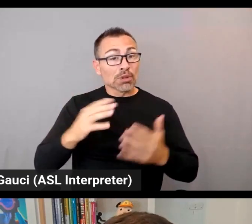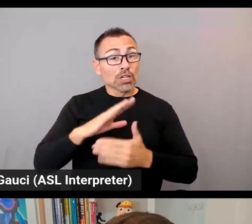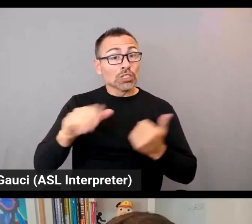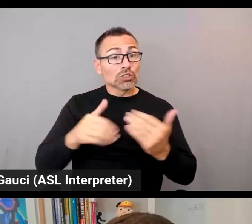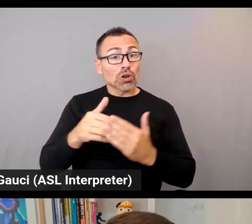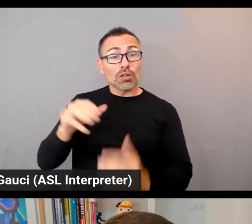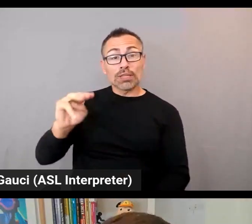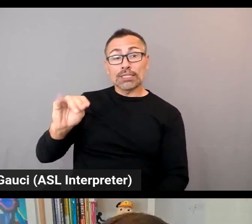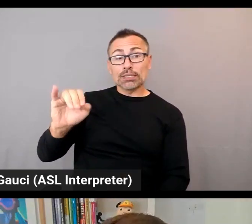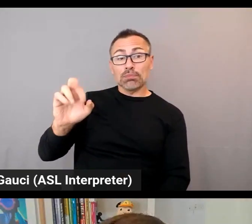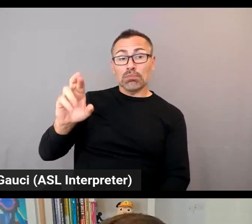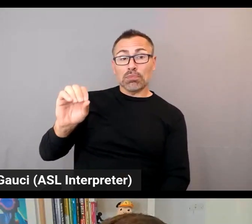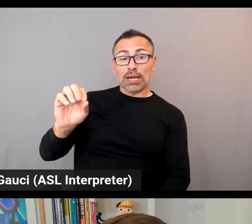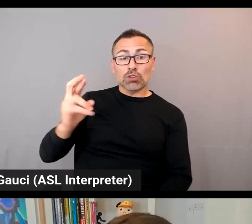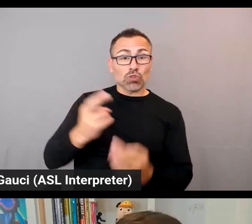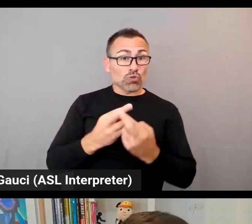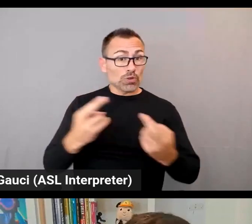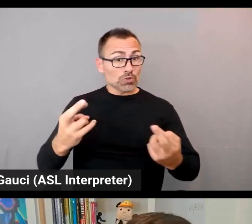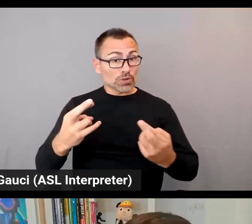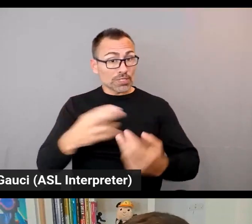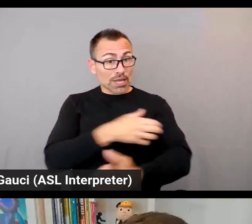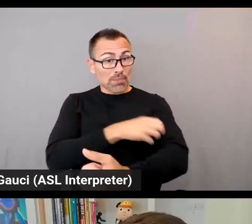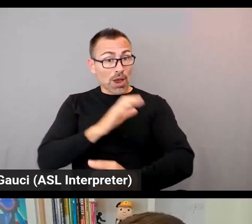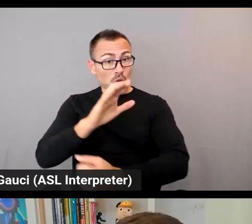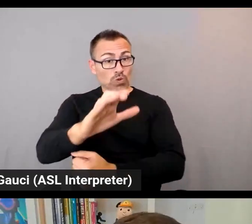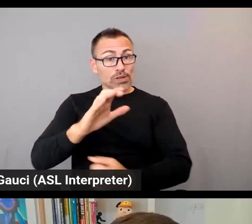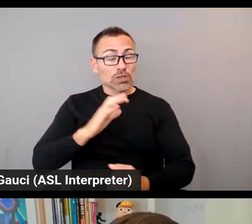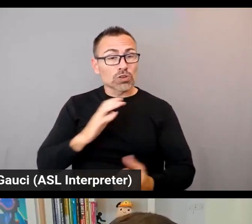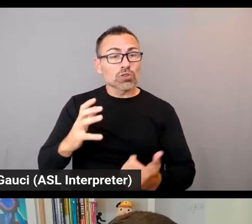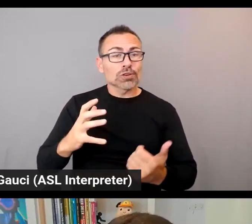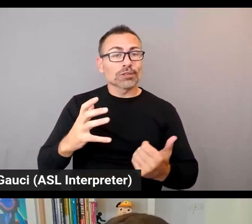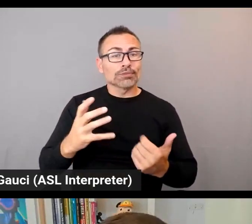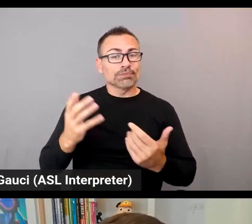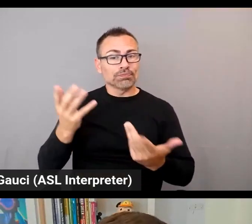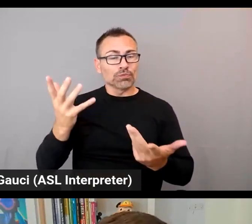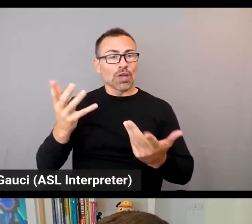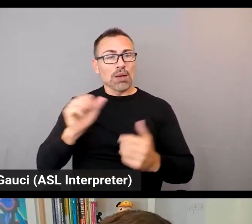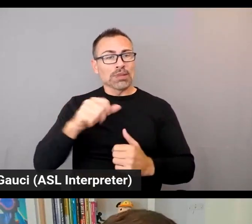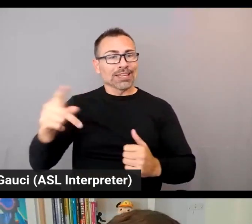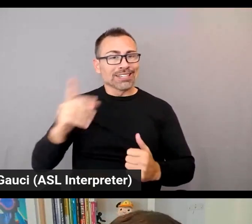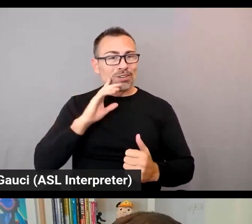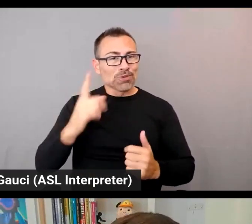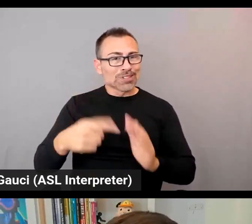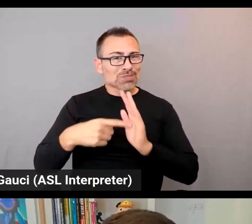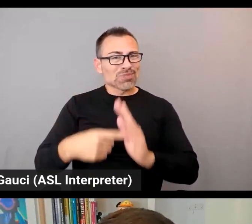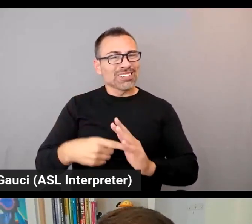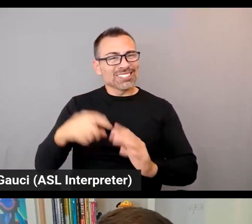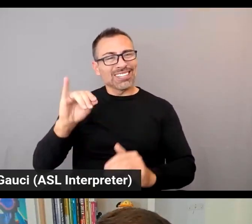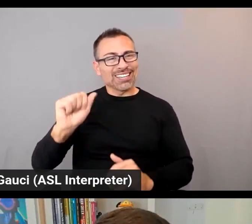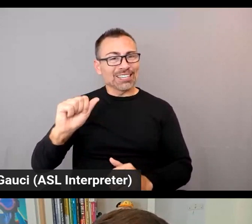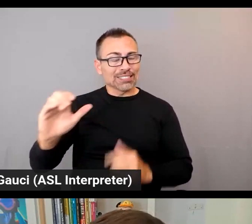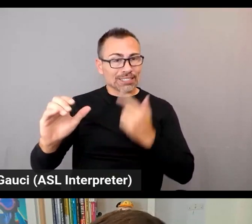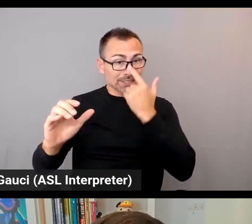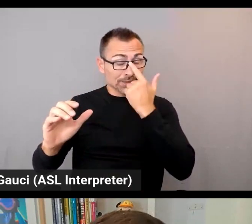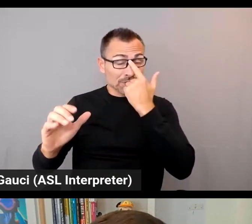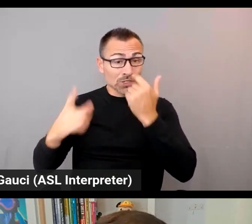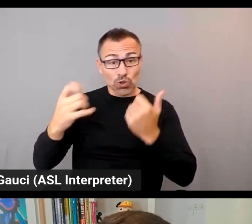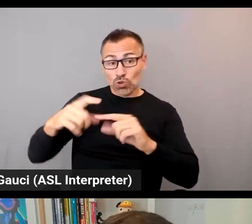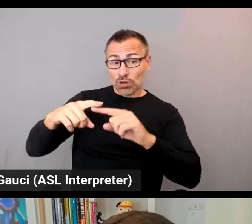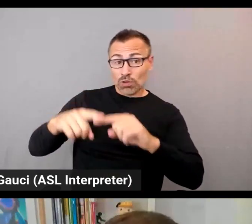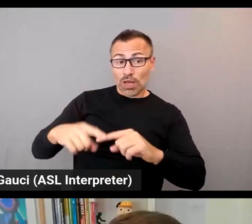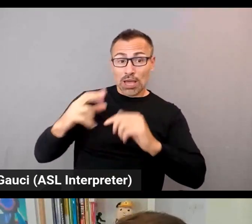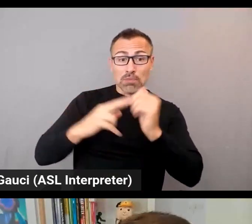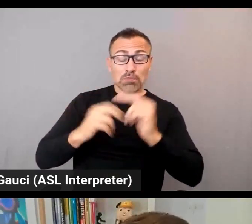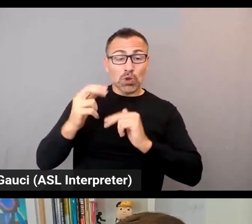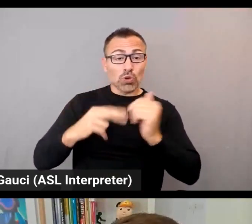your application that just happen to be expressed in an infrastructure as code format so that you can reliably and repeatably build up the application and the architecture